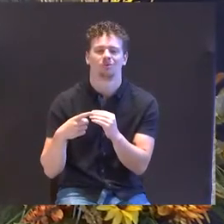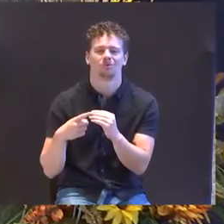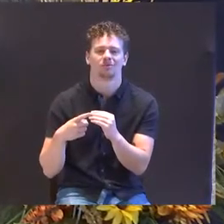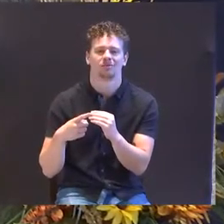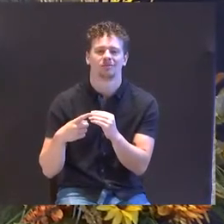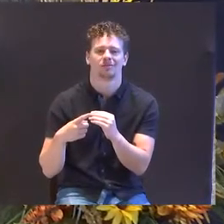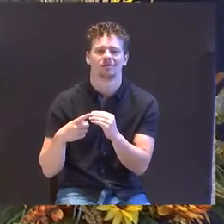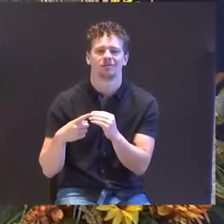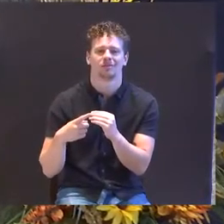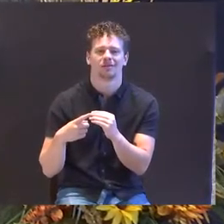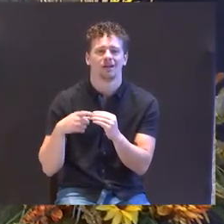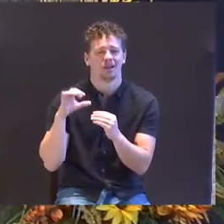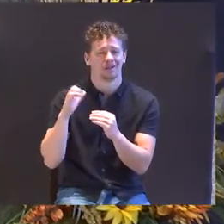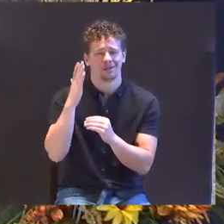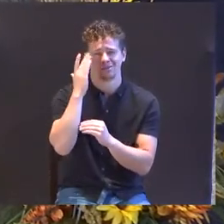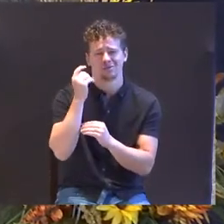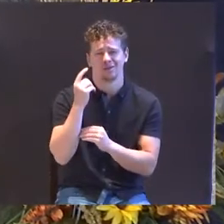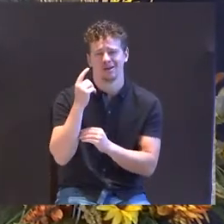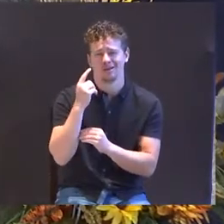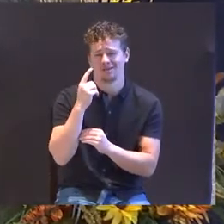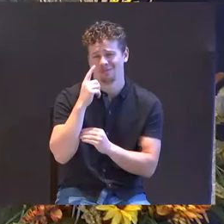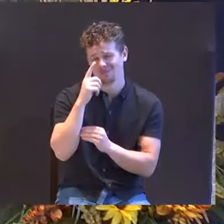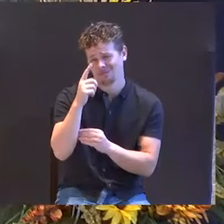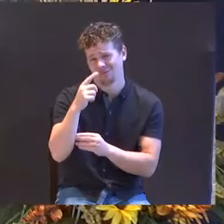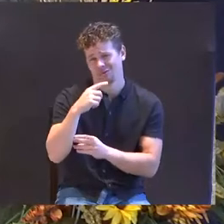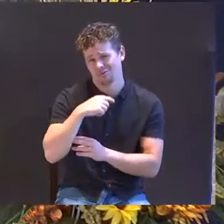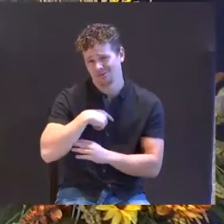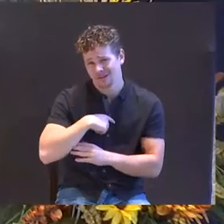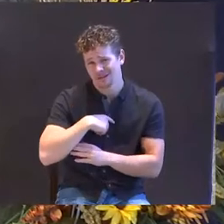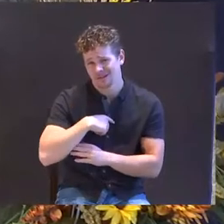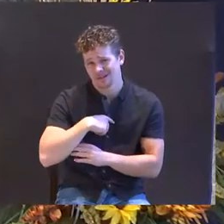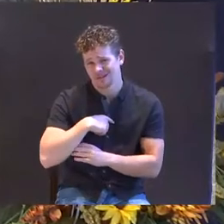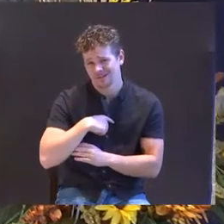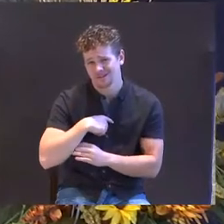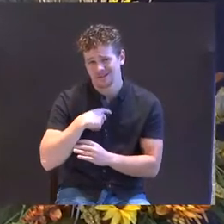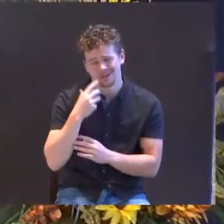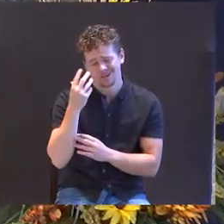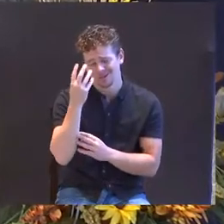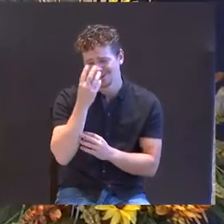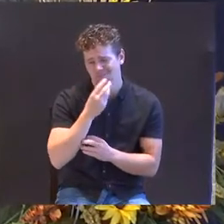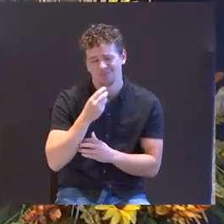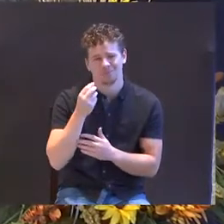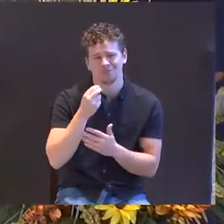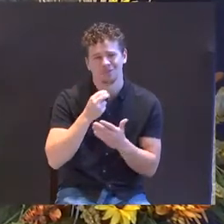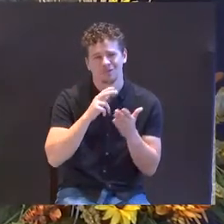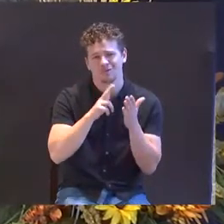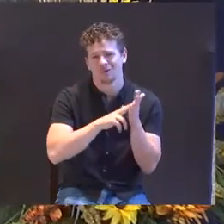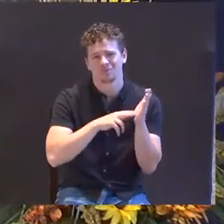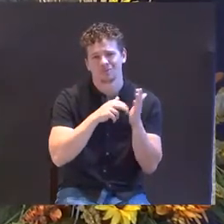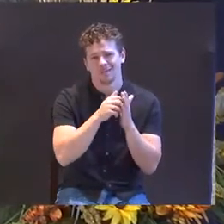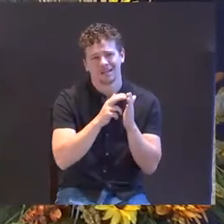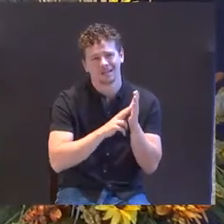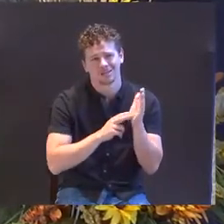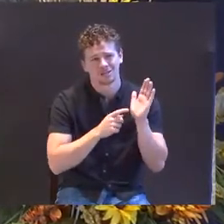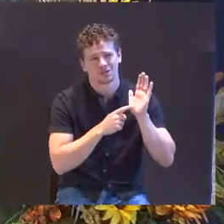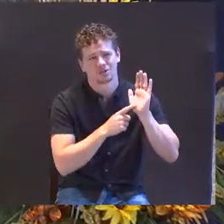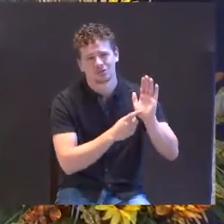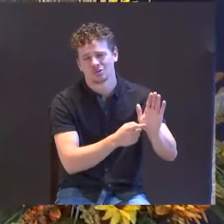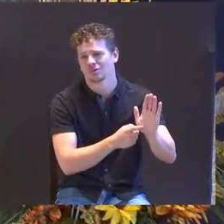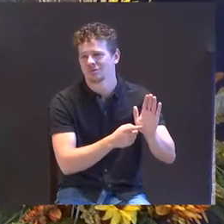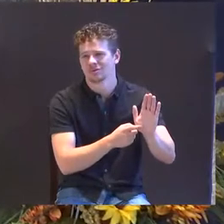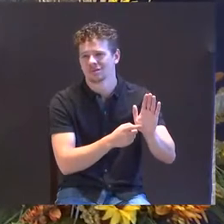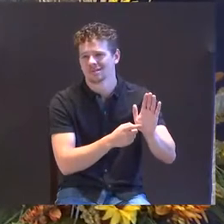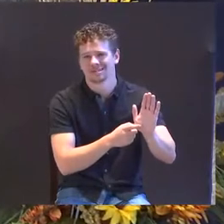That's why, for me, this day, as these beautiful portraits were revealed, this day isn't about me or